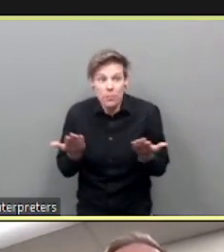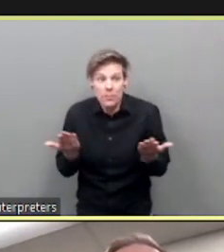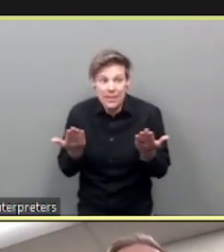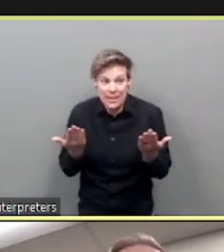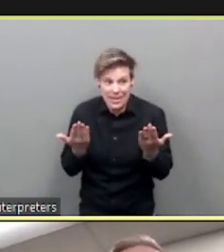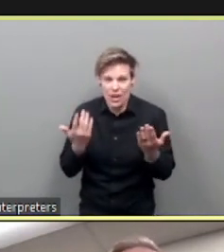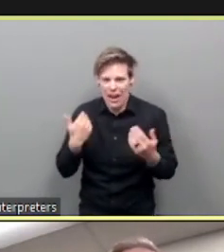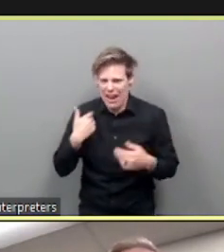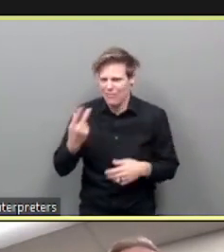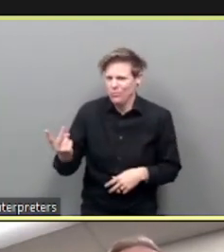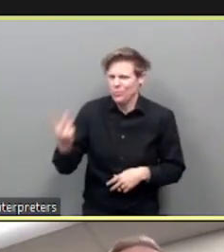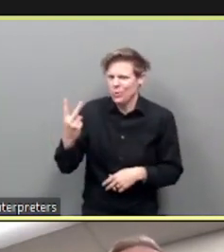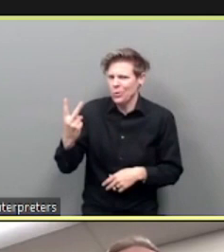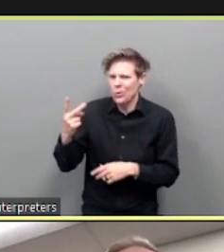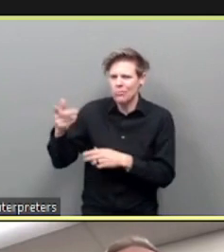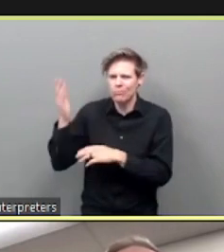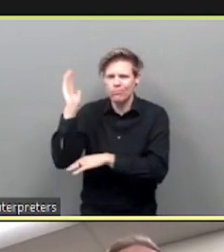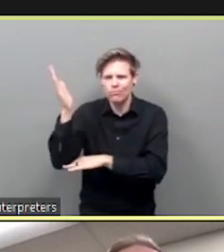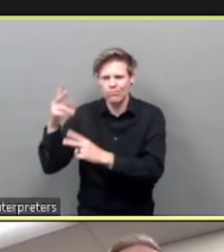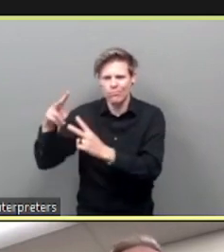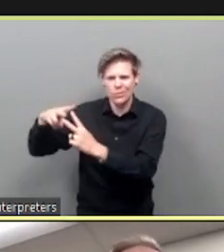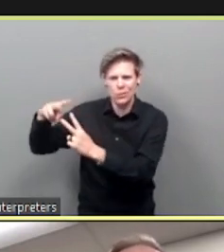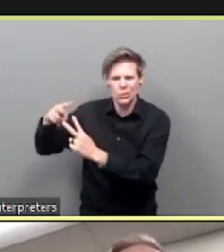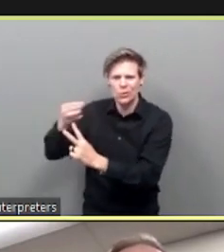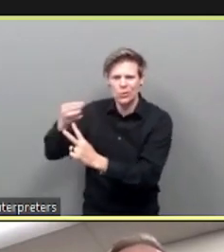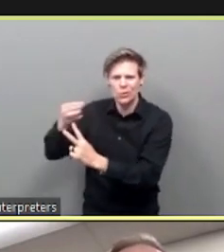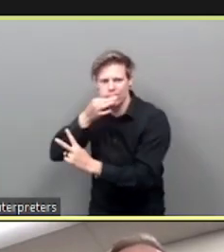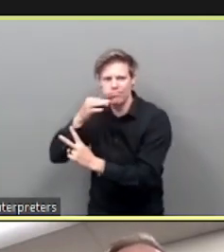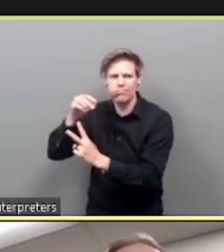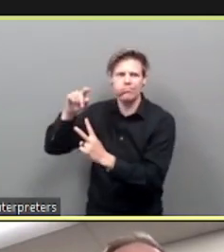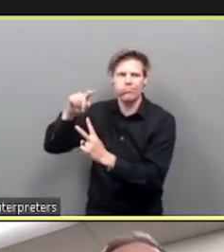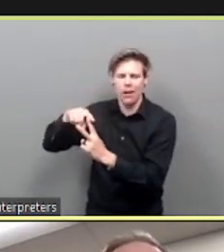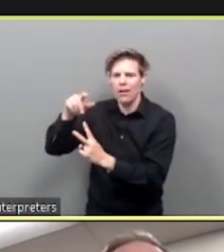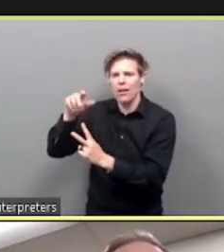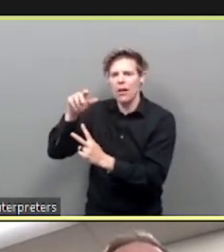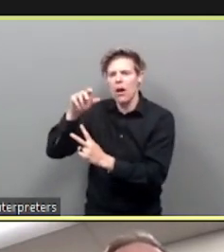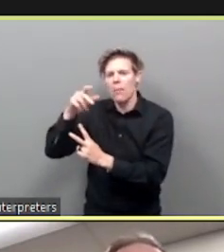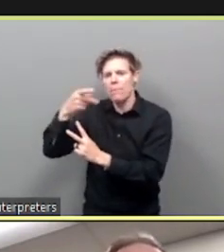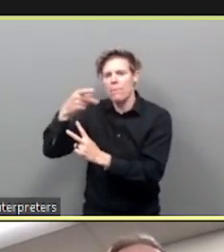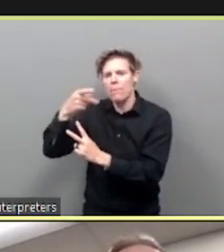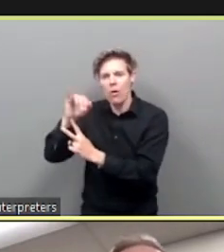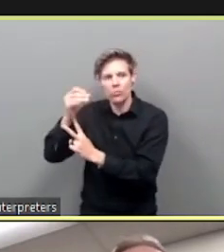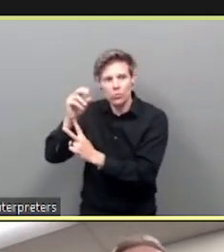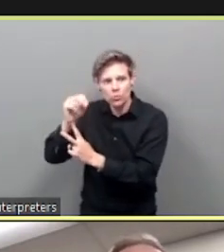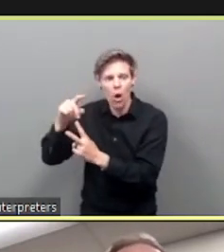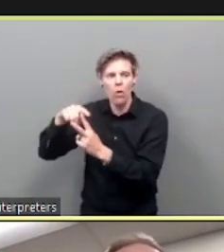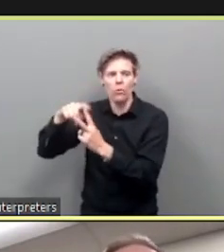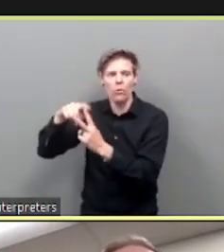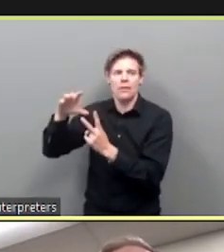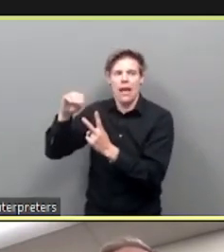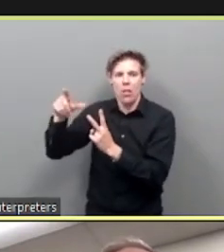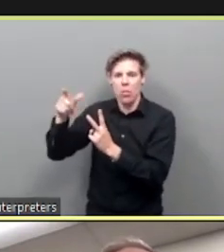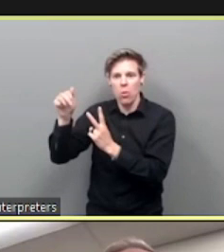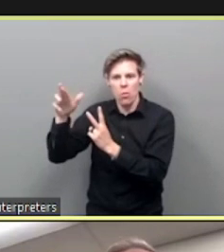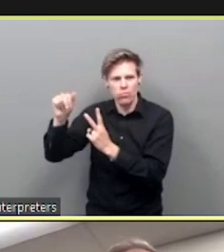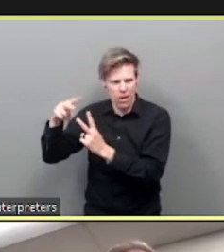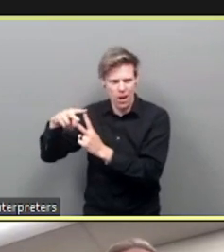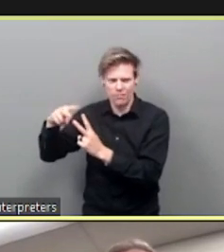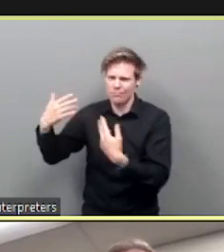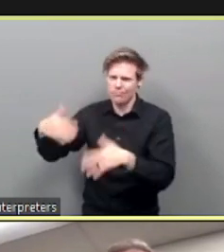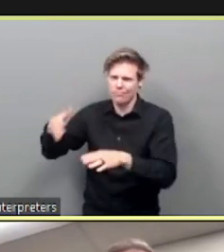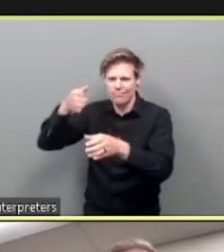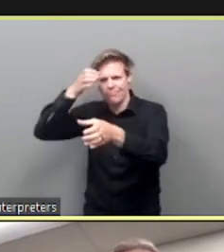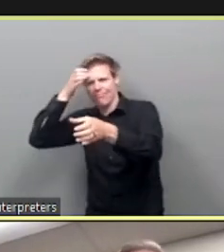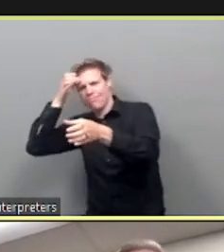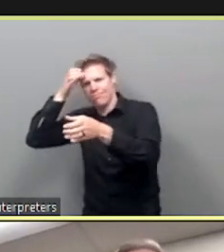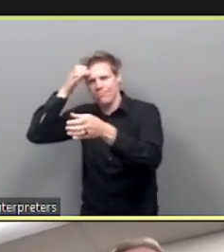Department of Health, in Laura and Christine. Laura really knows everything about our vaccine efforts and is always planning ahead.